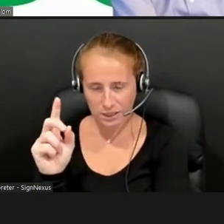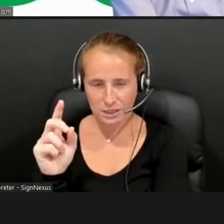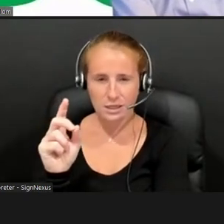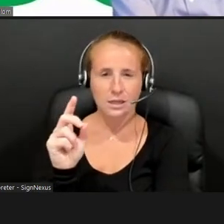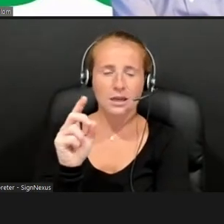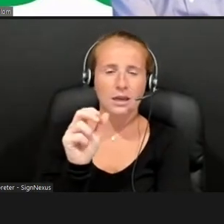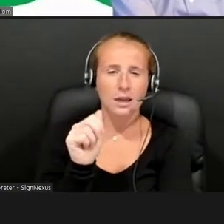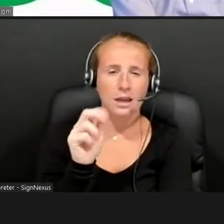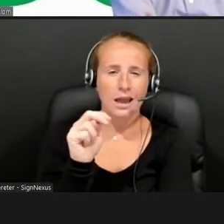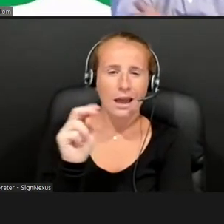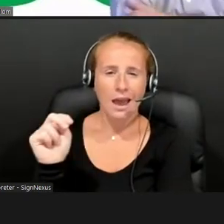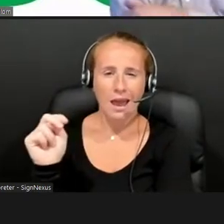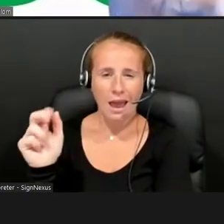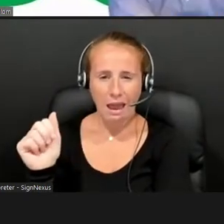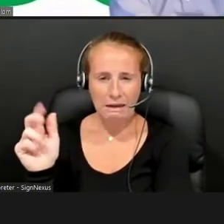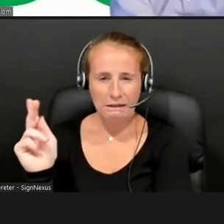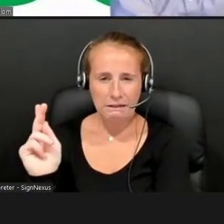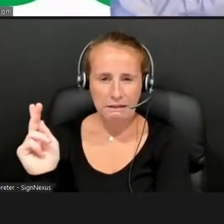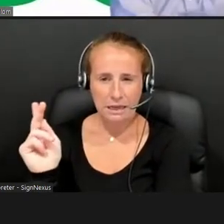Anna kakinis